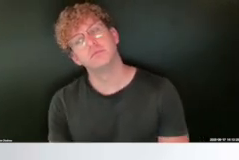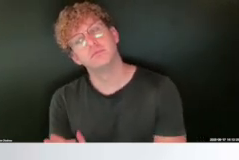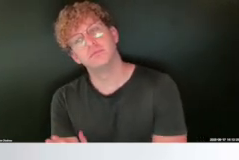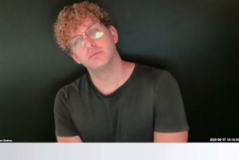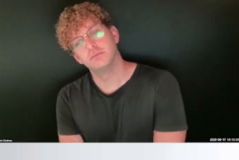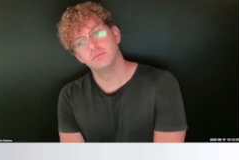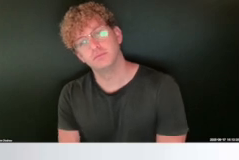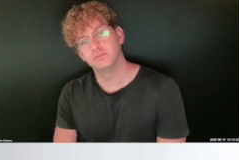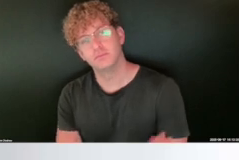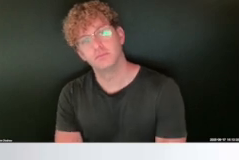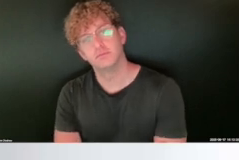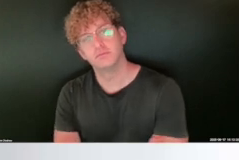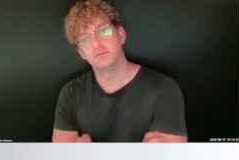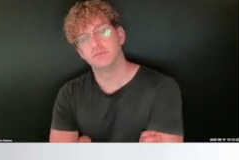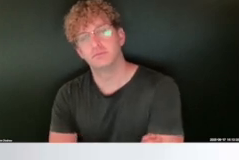Me?